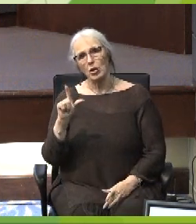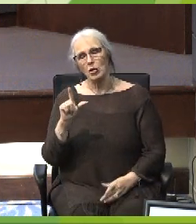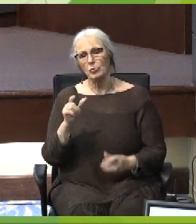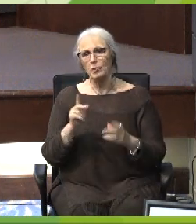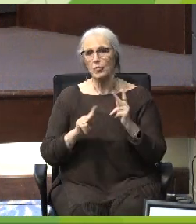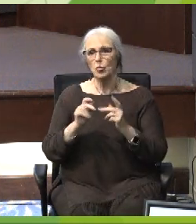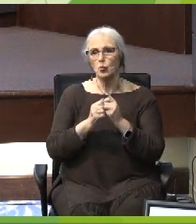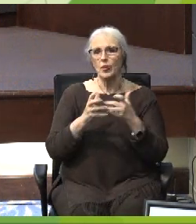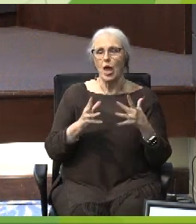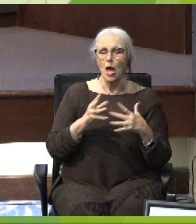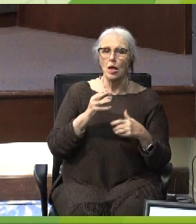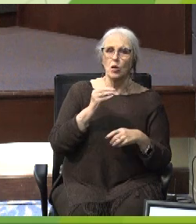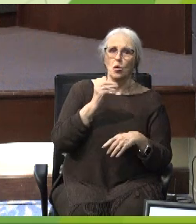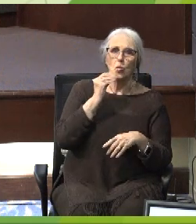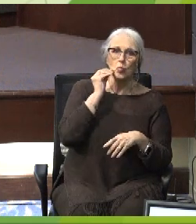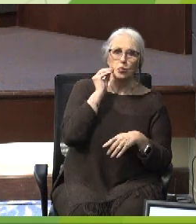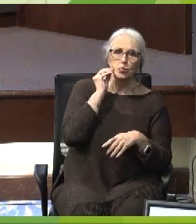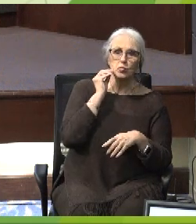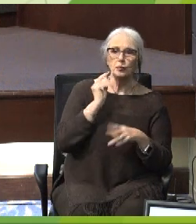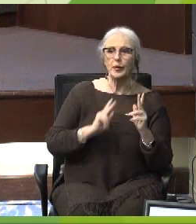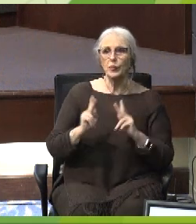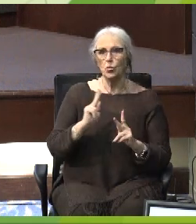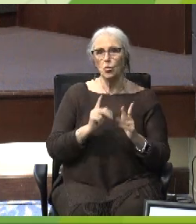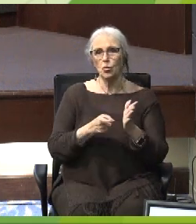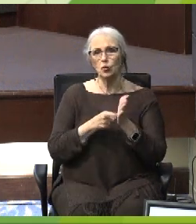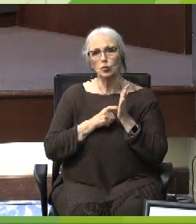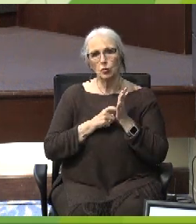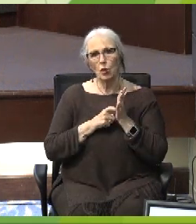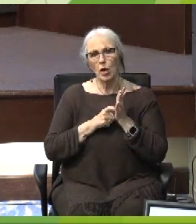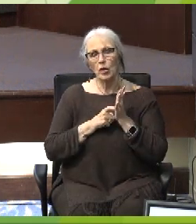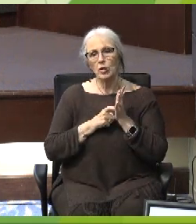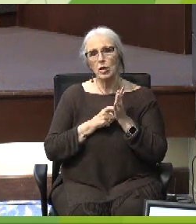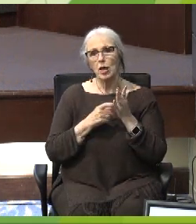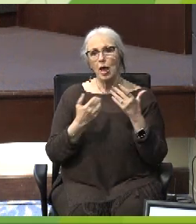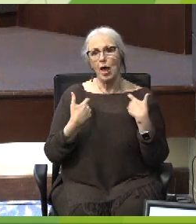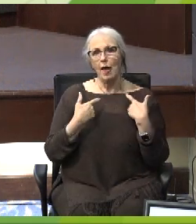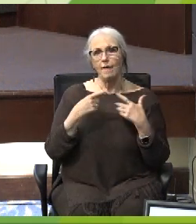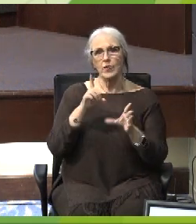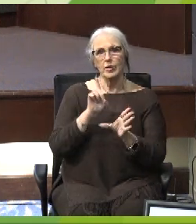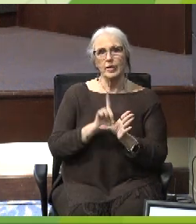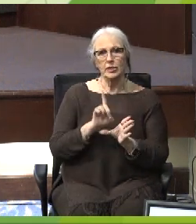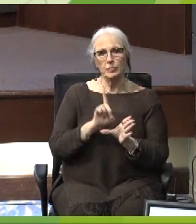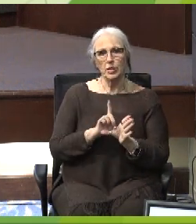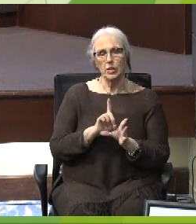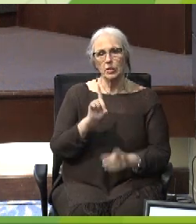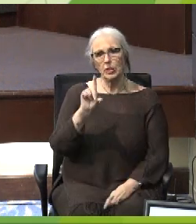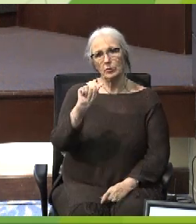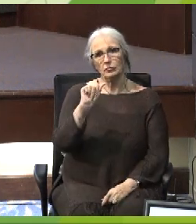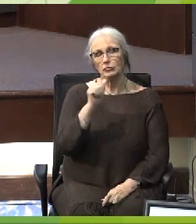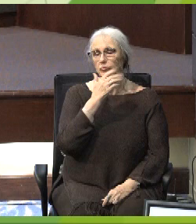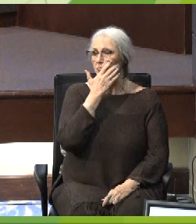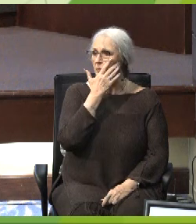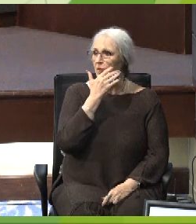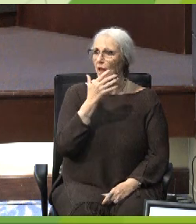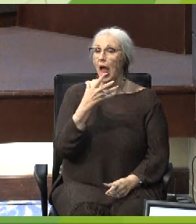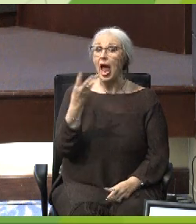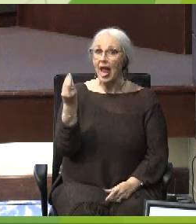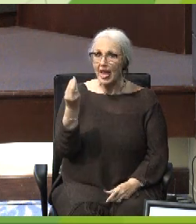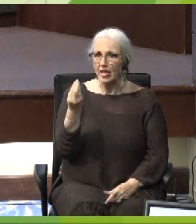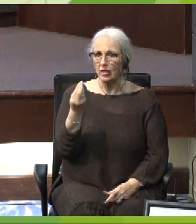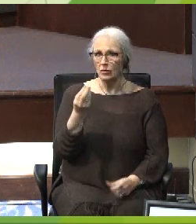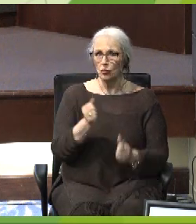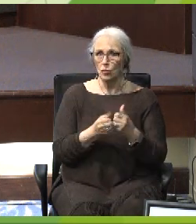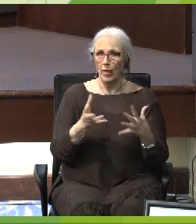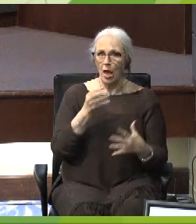in this program are required to have a disability and be homeless.